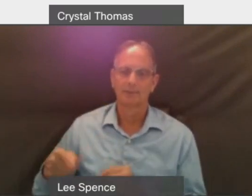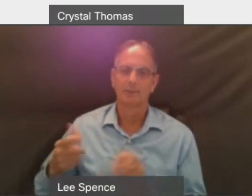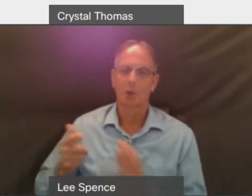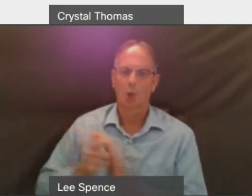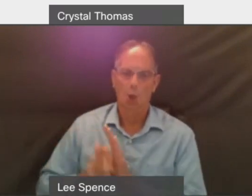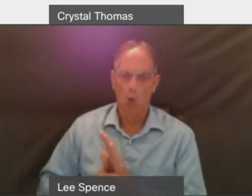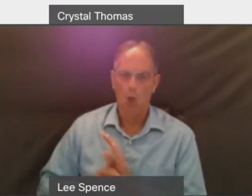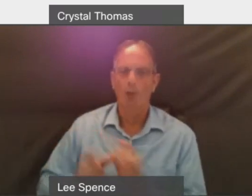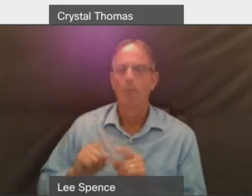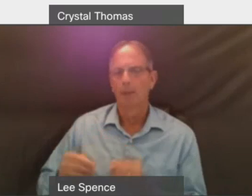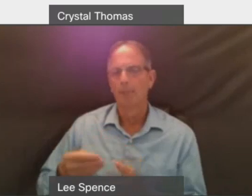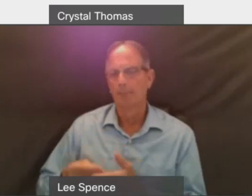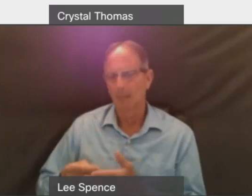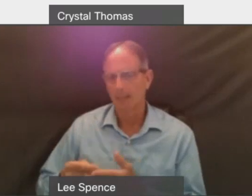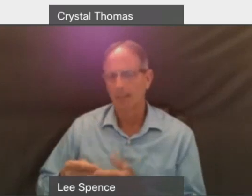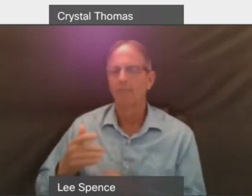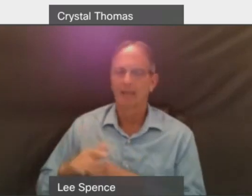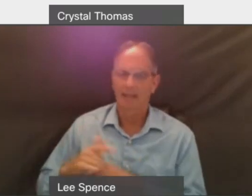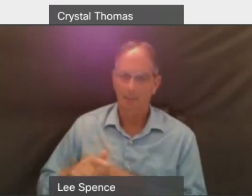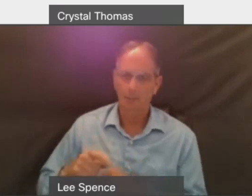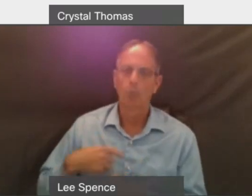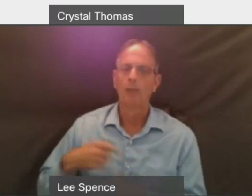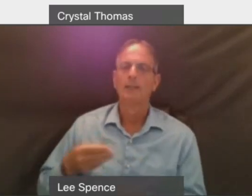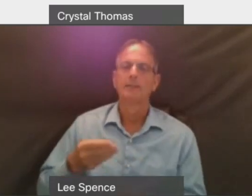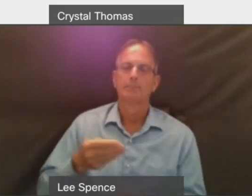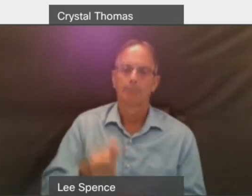are available, we can spend and then get reimbursed.